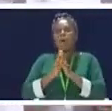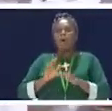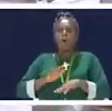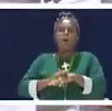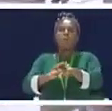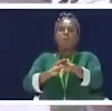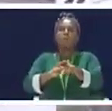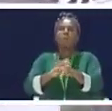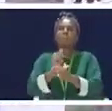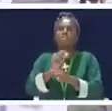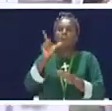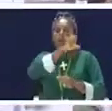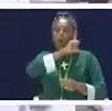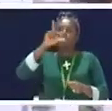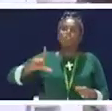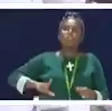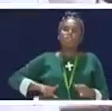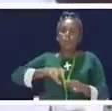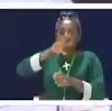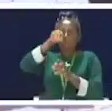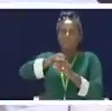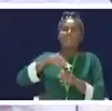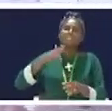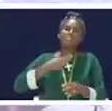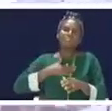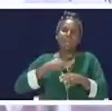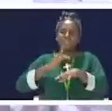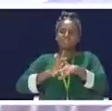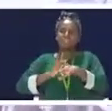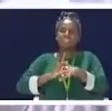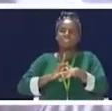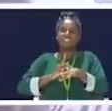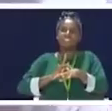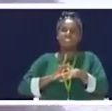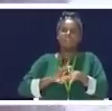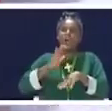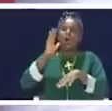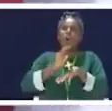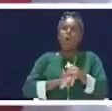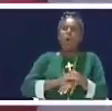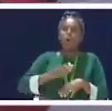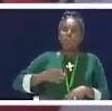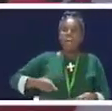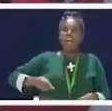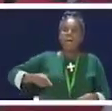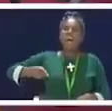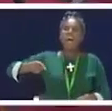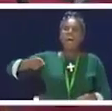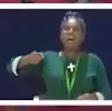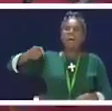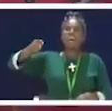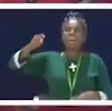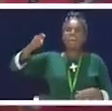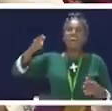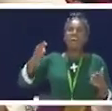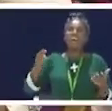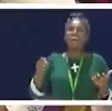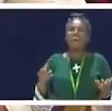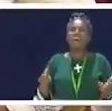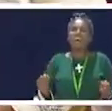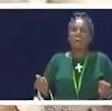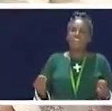Oh, one. Lord, plant my feet on